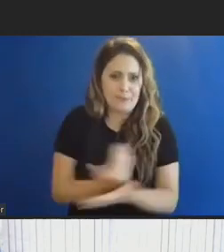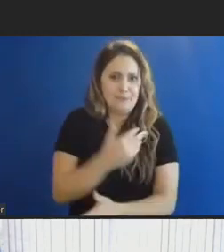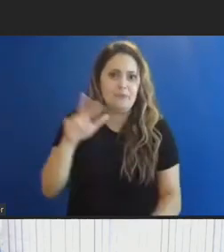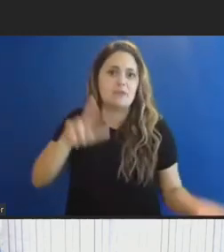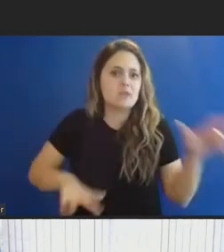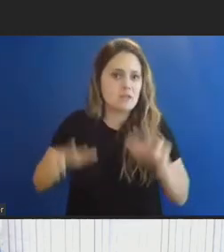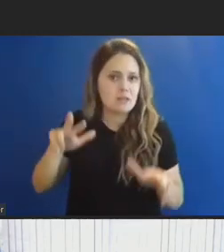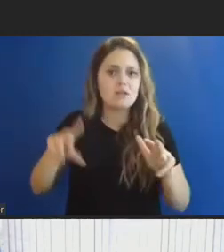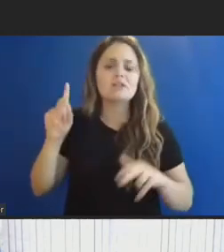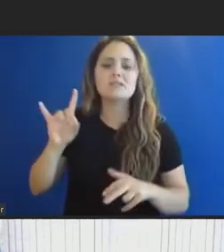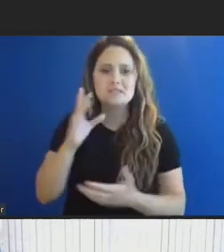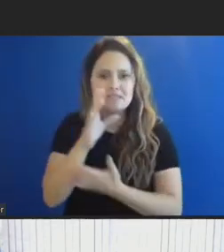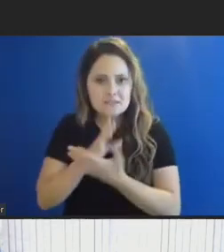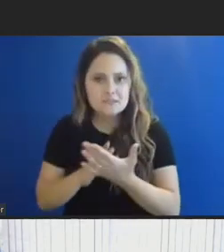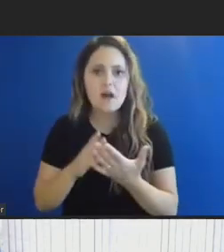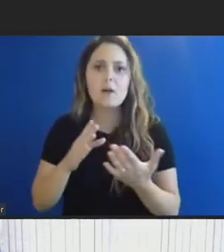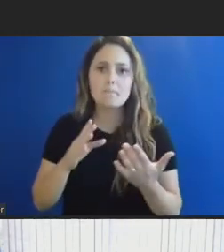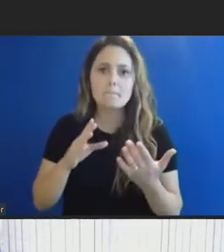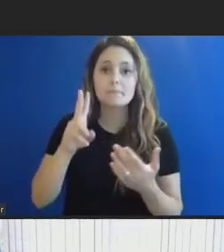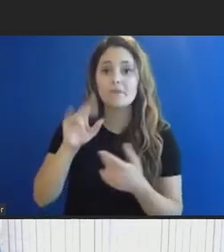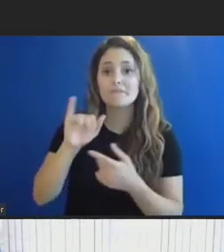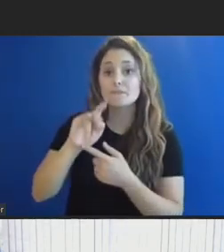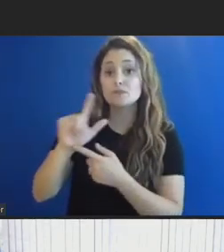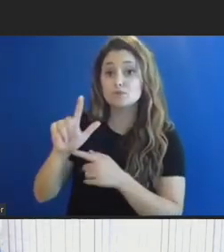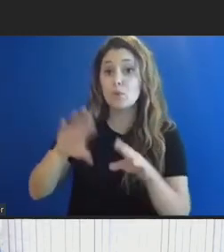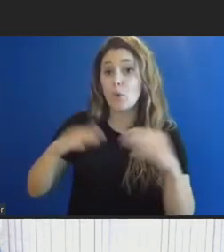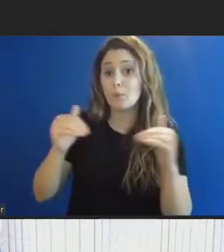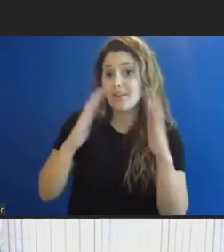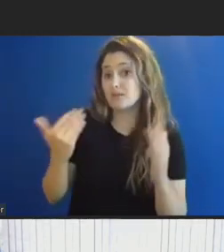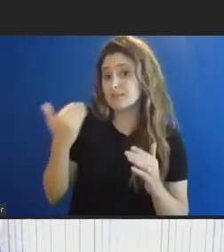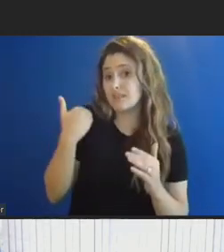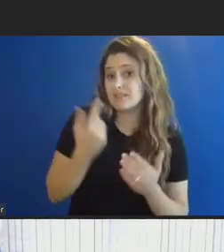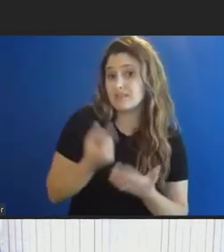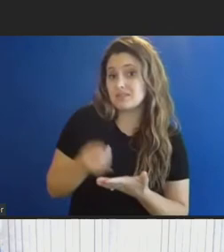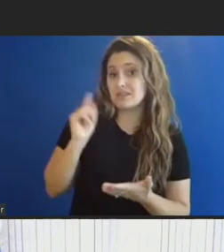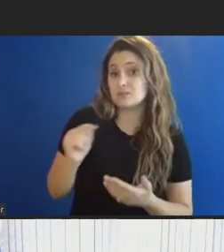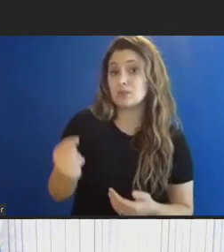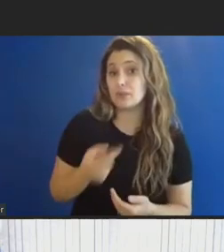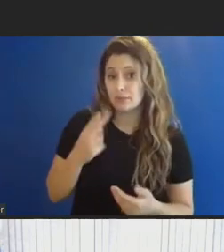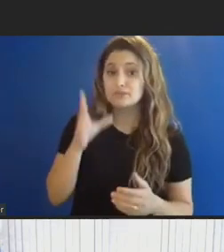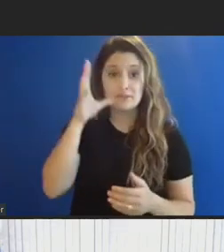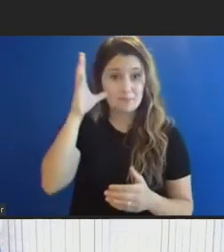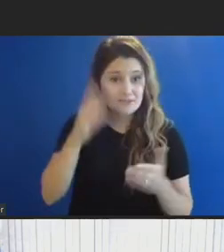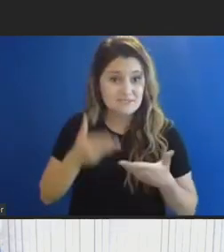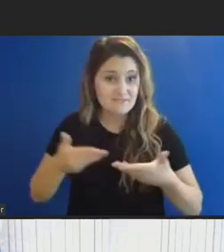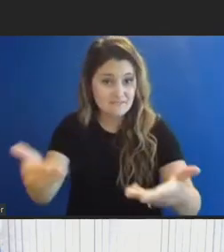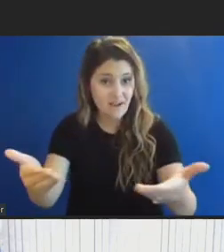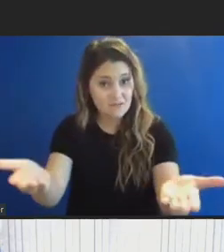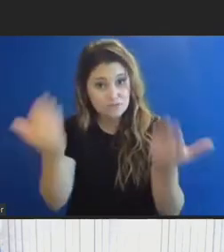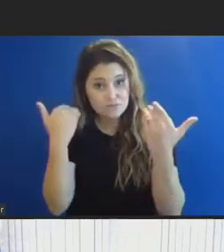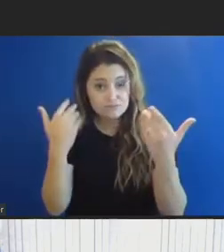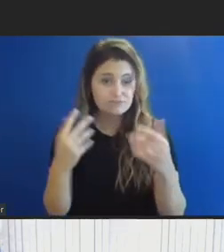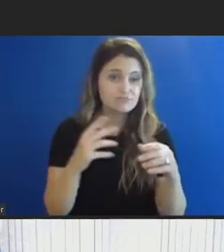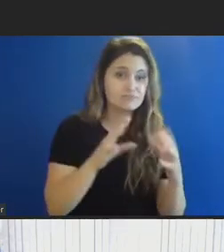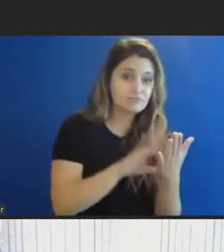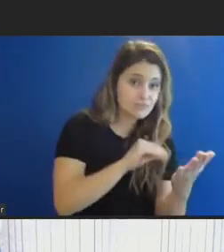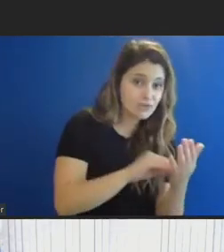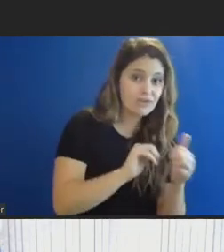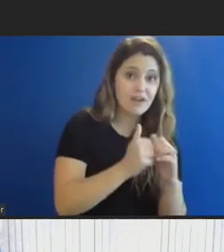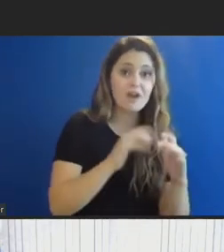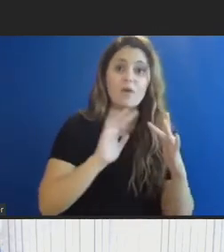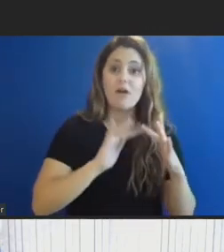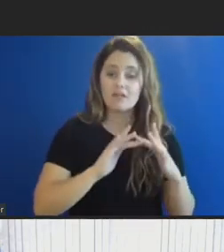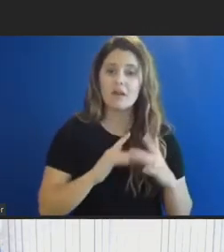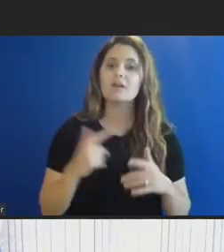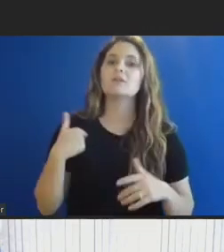hiccups. We did have a virtual open house last Thursday that parents were invited to attend. We are